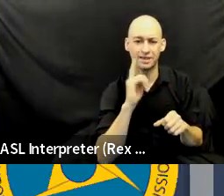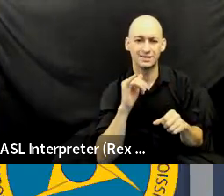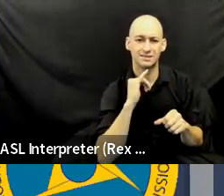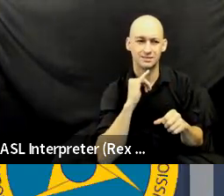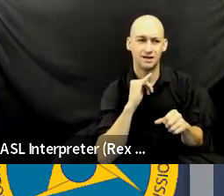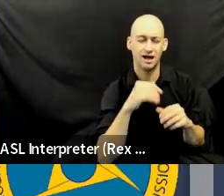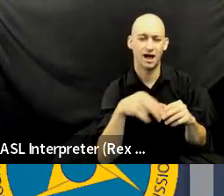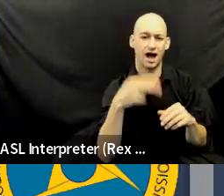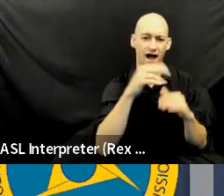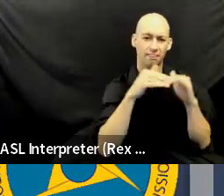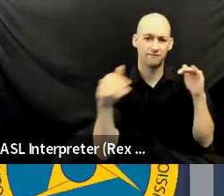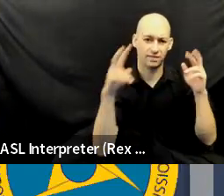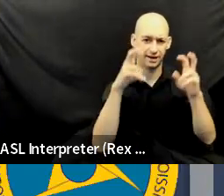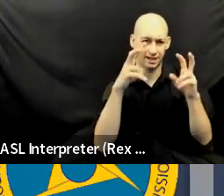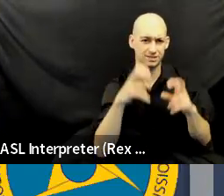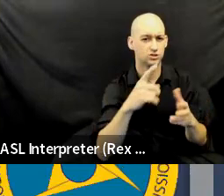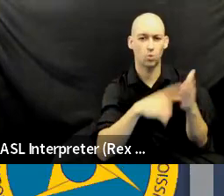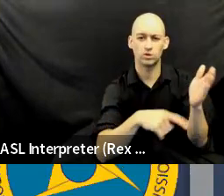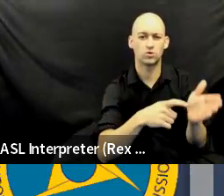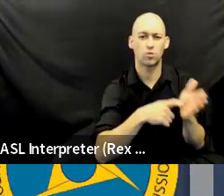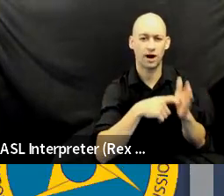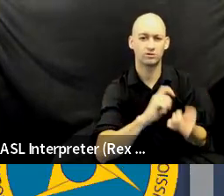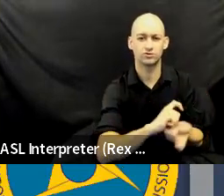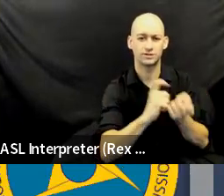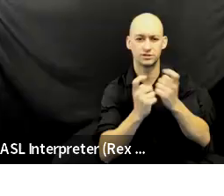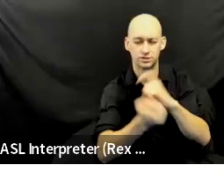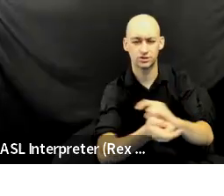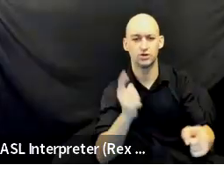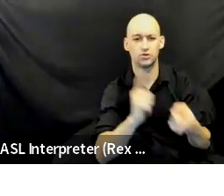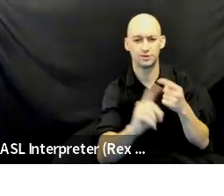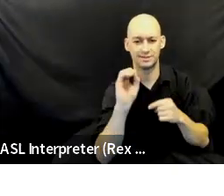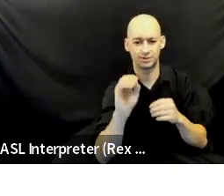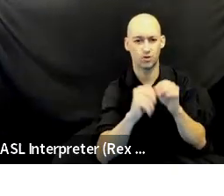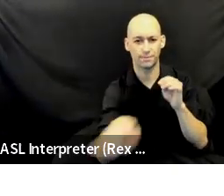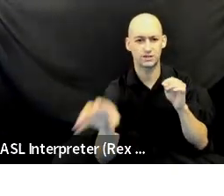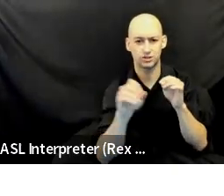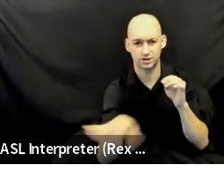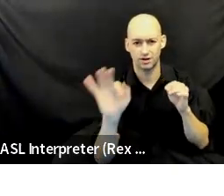needed to transition to zero-emission freight infrastructure. Next slide, please.